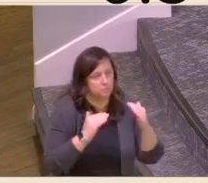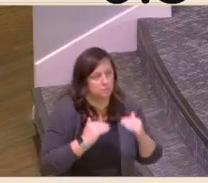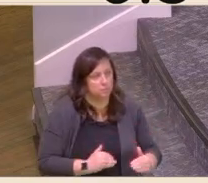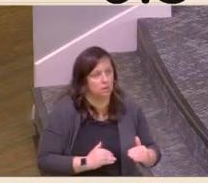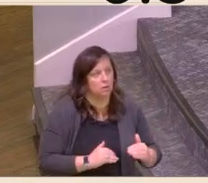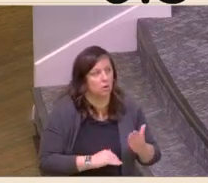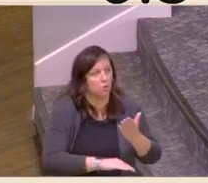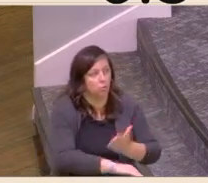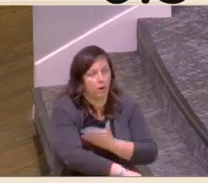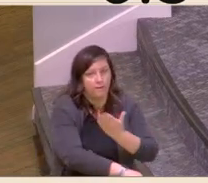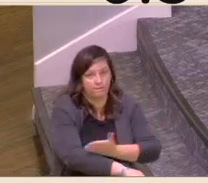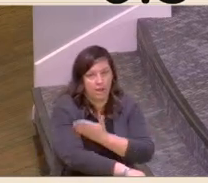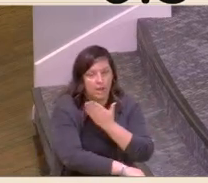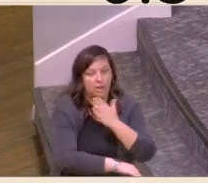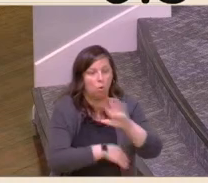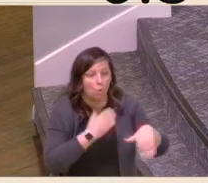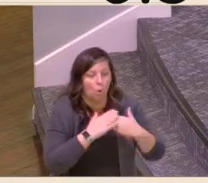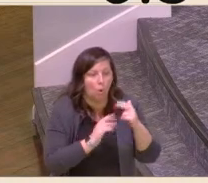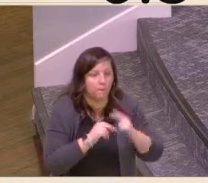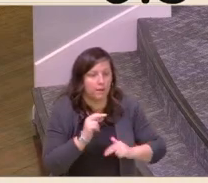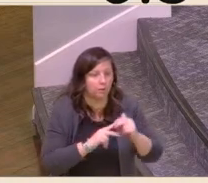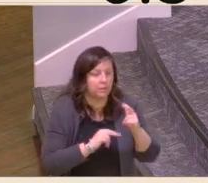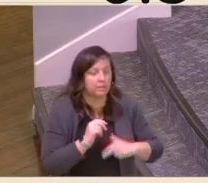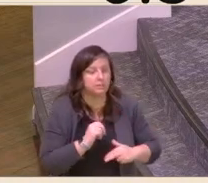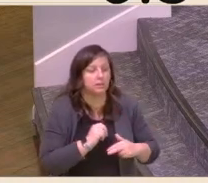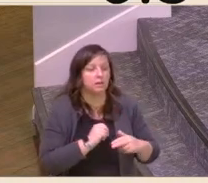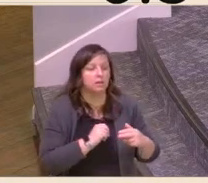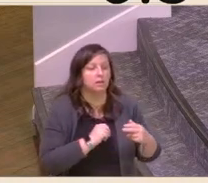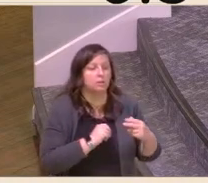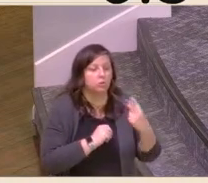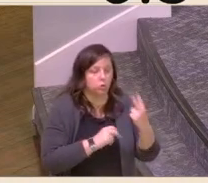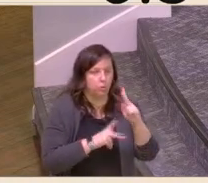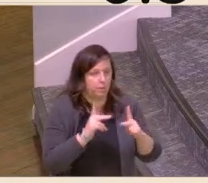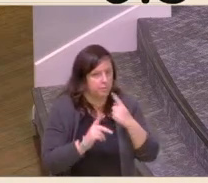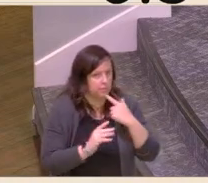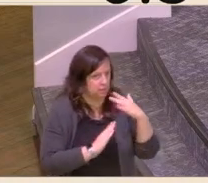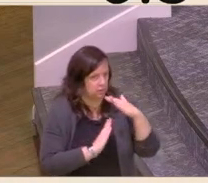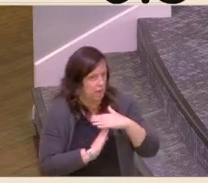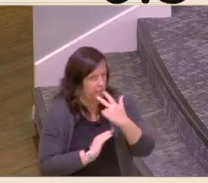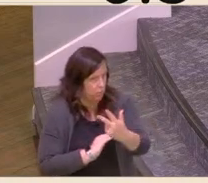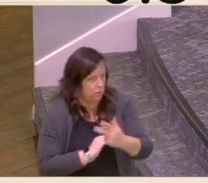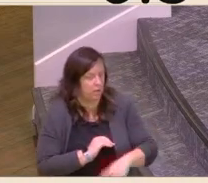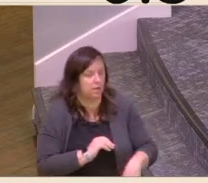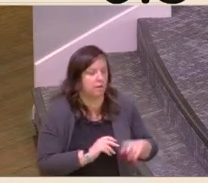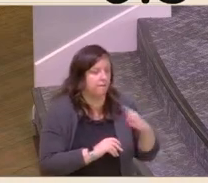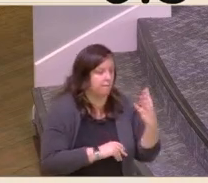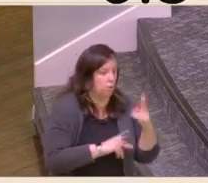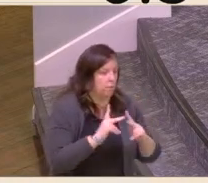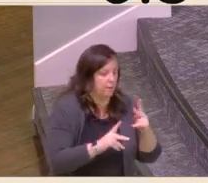buildings. 3 people in the top 3, 4 people, 9, 10, and 11.